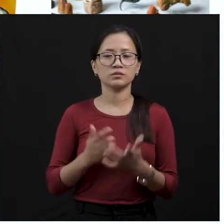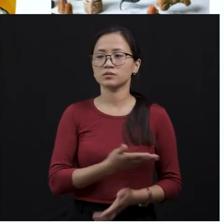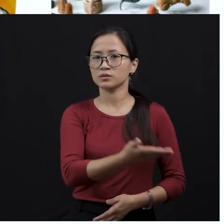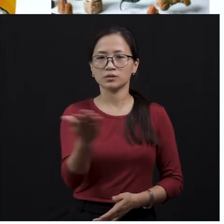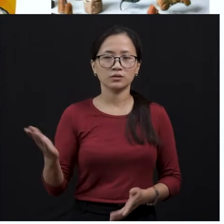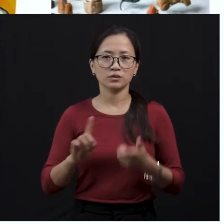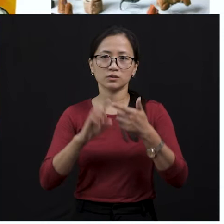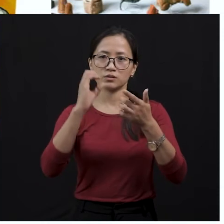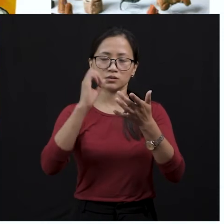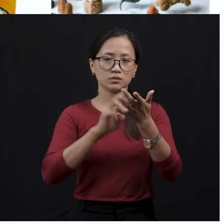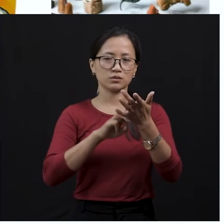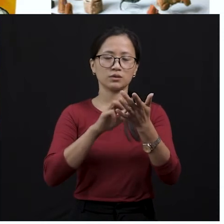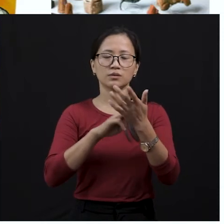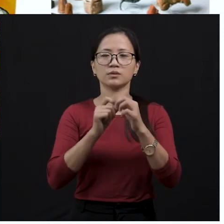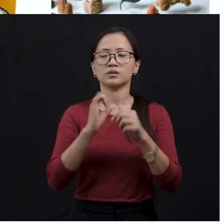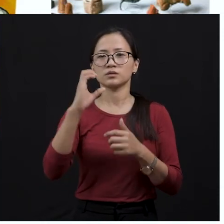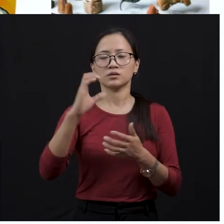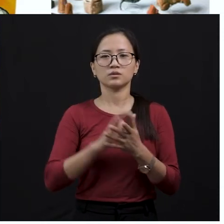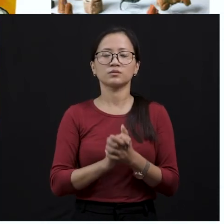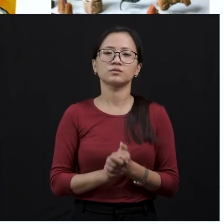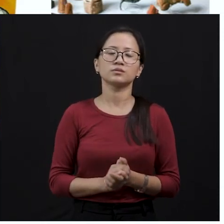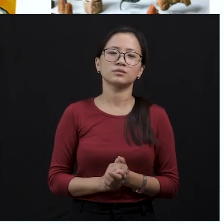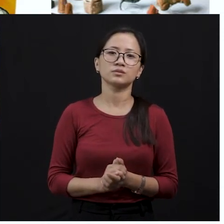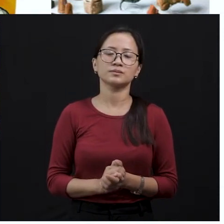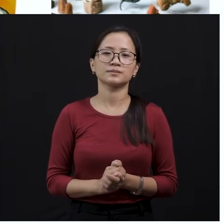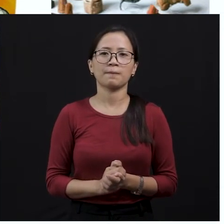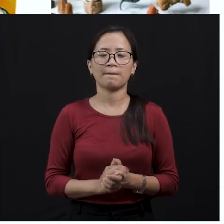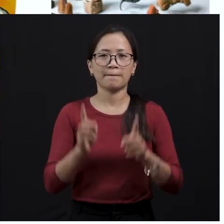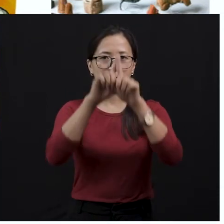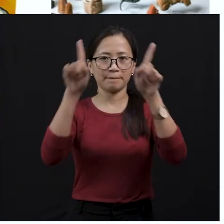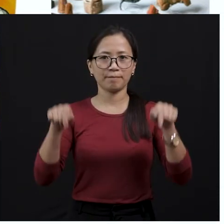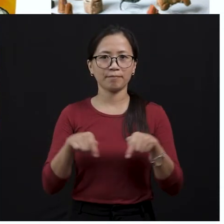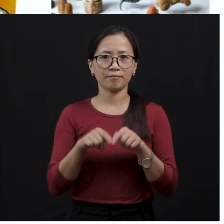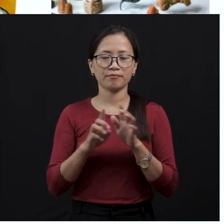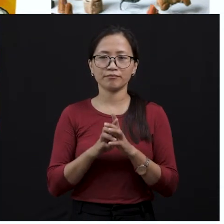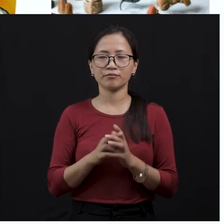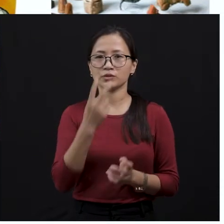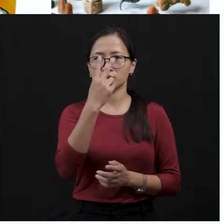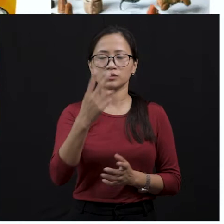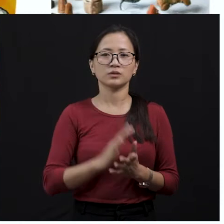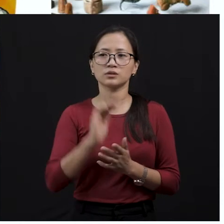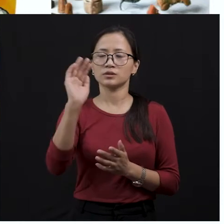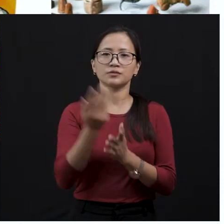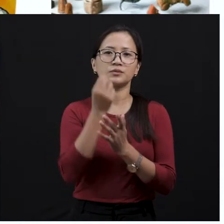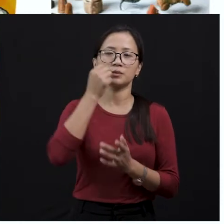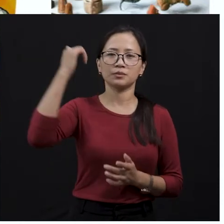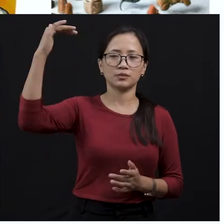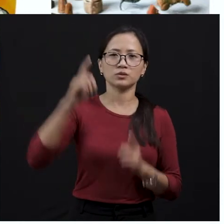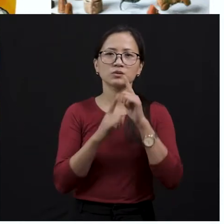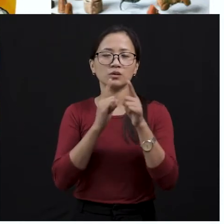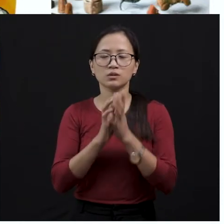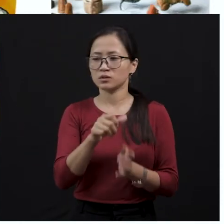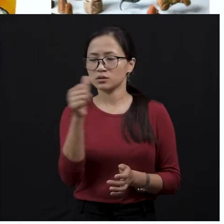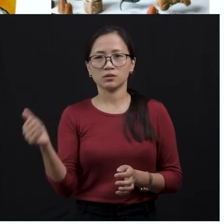was economy amongst the people, okay? So in these images you can see that some of the men are talking